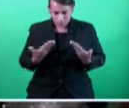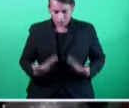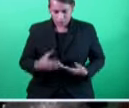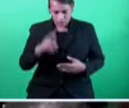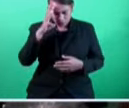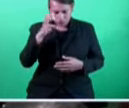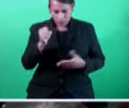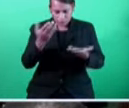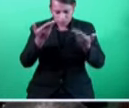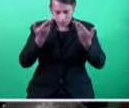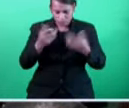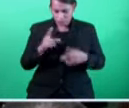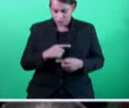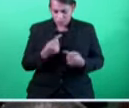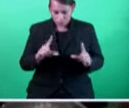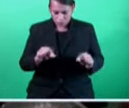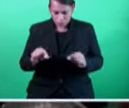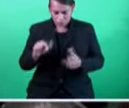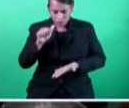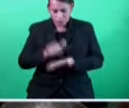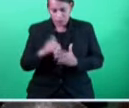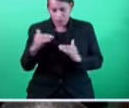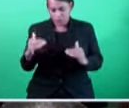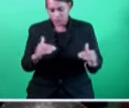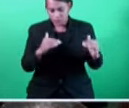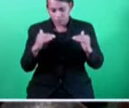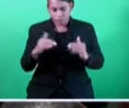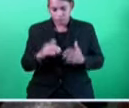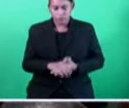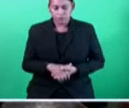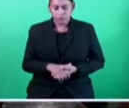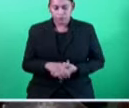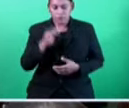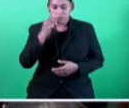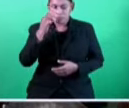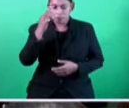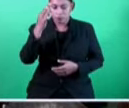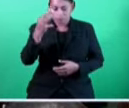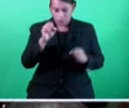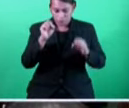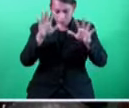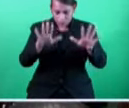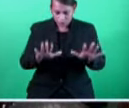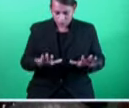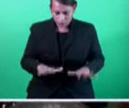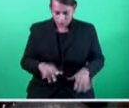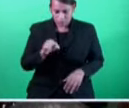to do what is just and fair. We ask you to bless our beloved